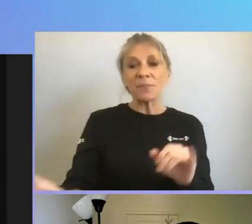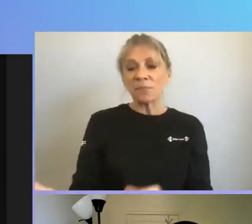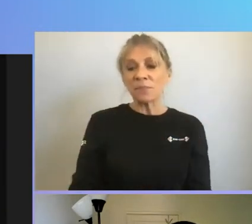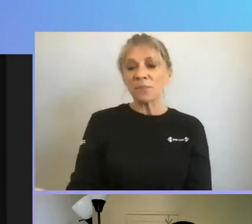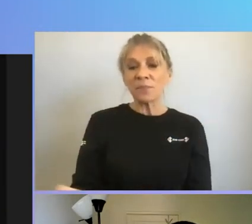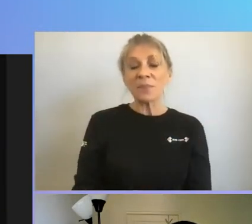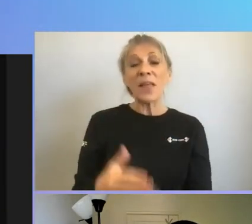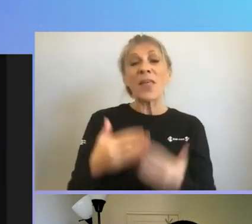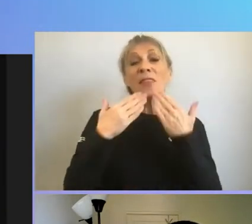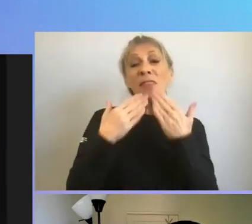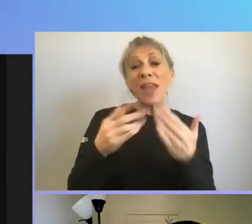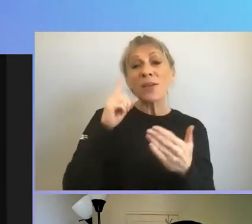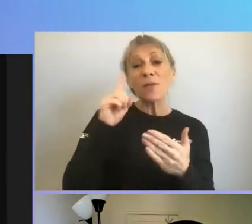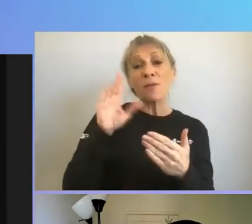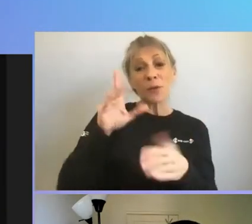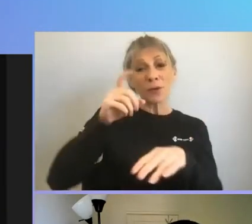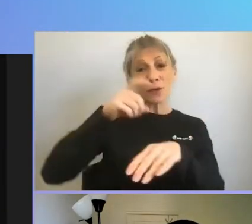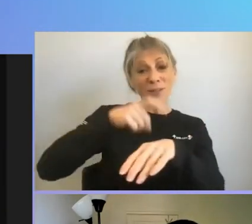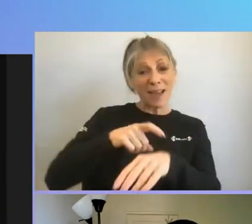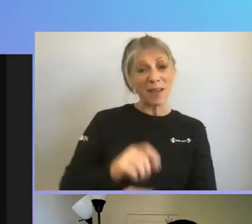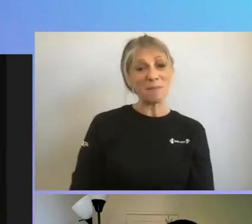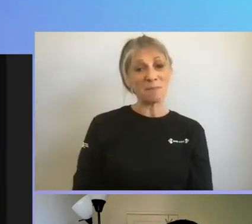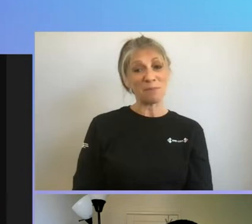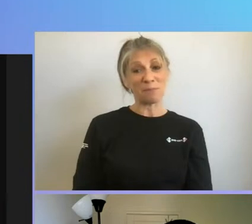And thank you for your time.